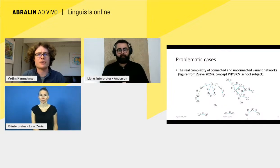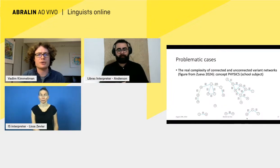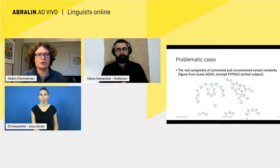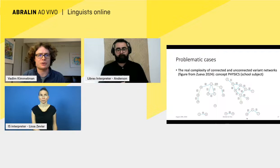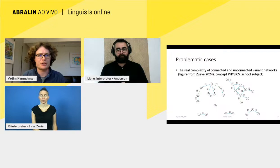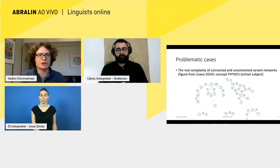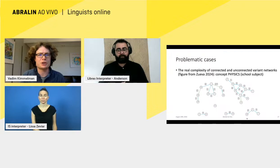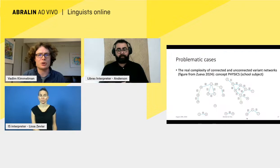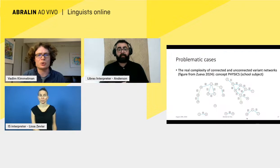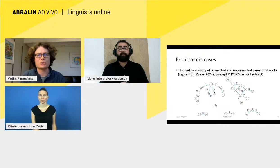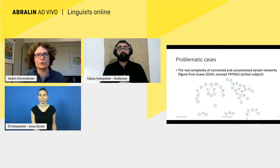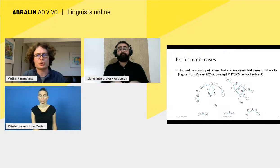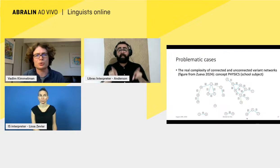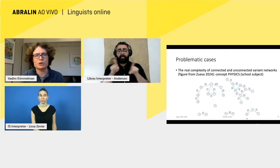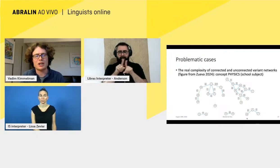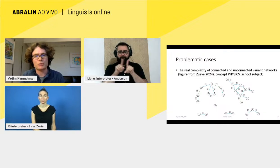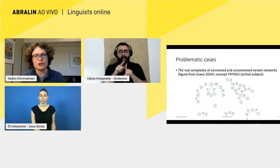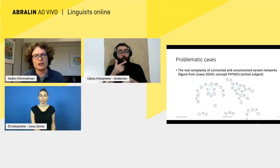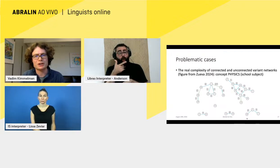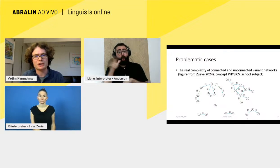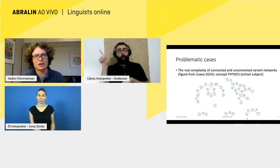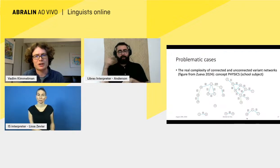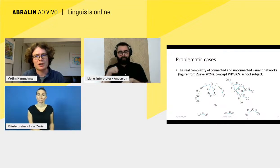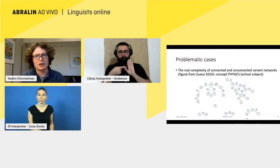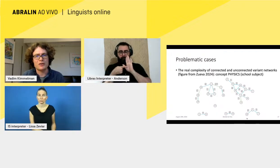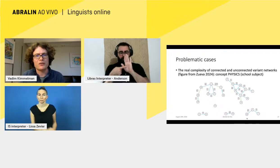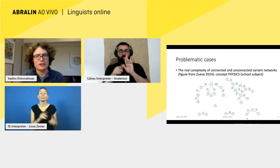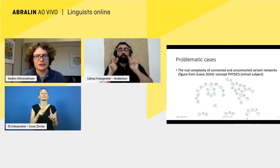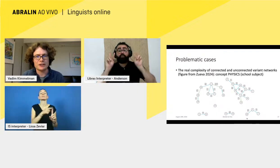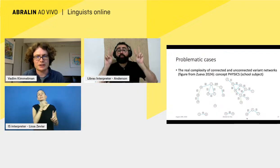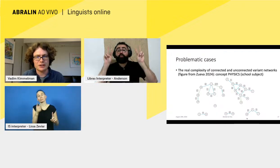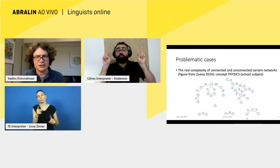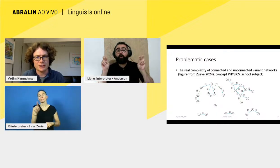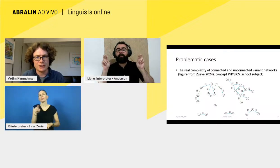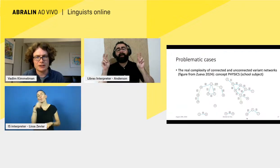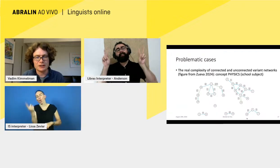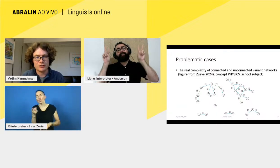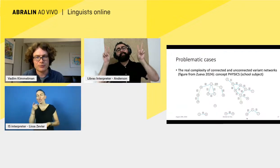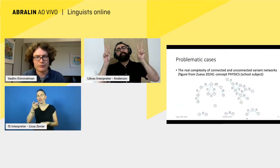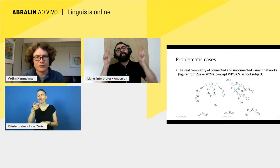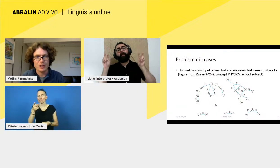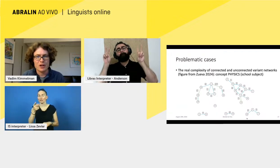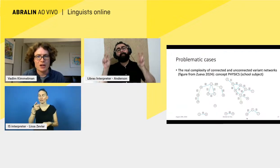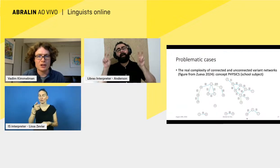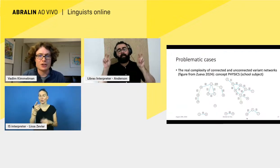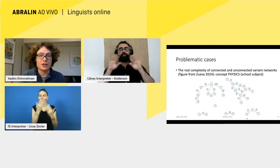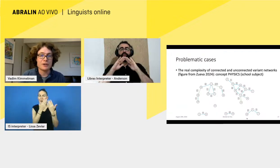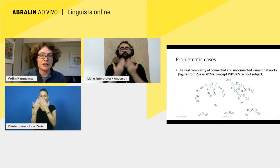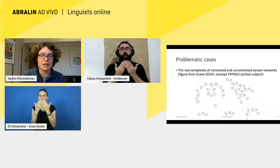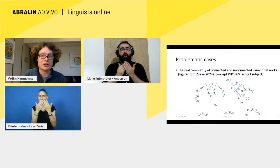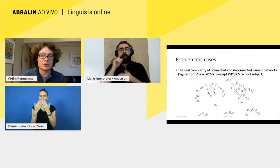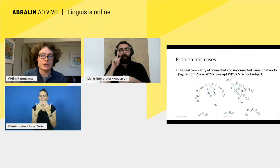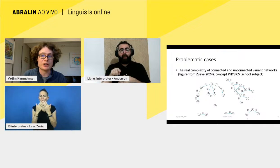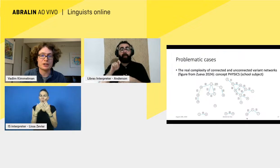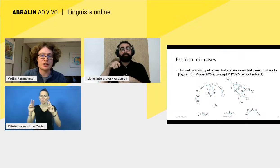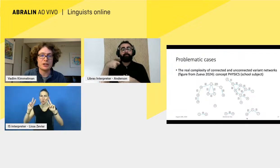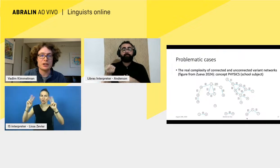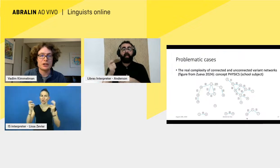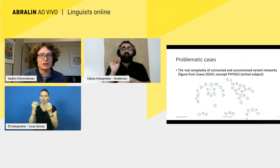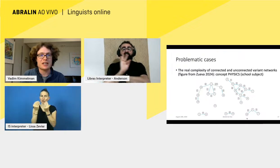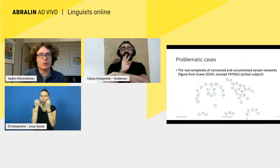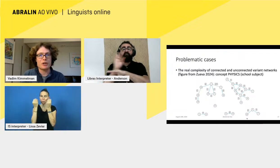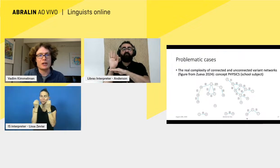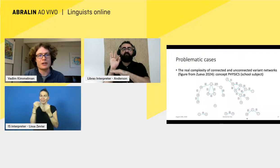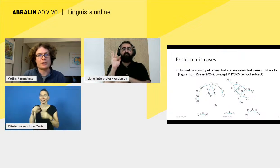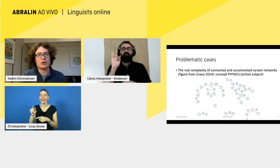Here is another illustration, also a school subject, physics in this case. And here again, we can